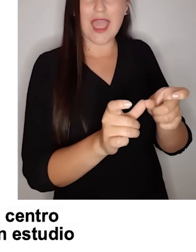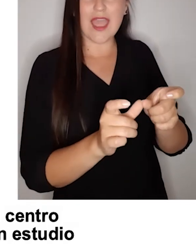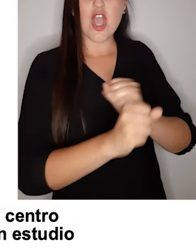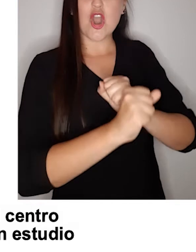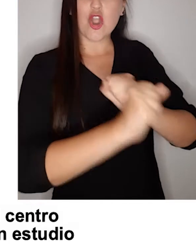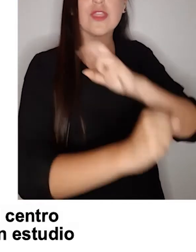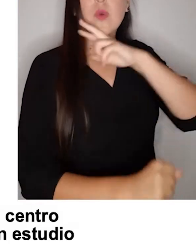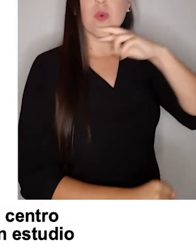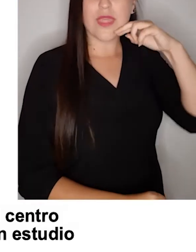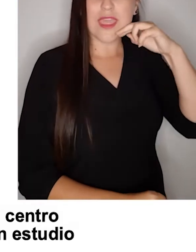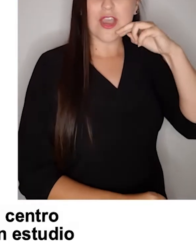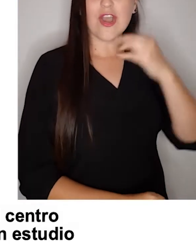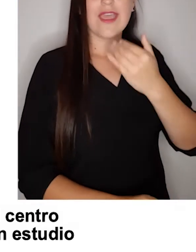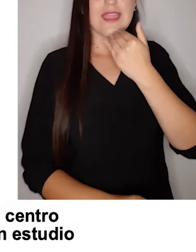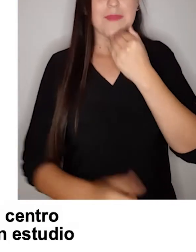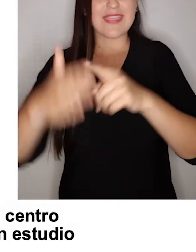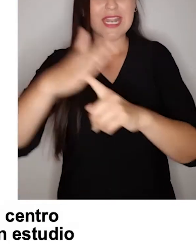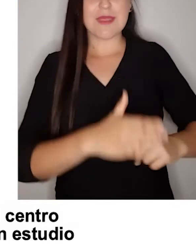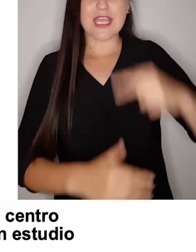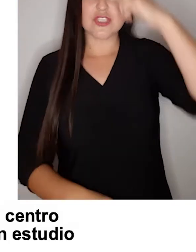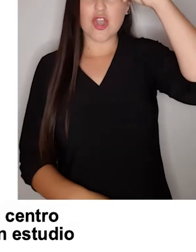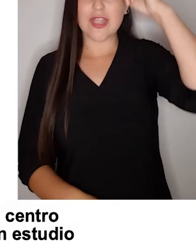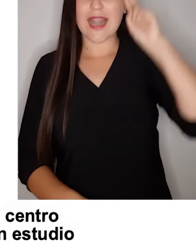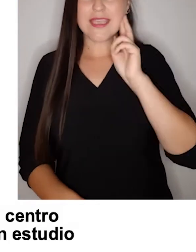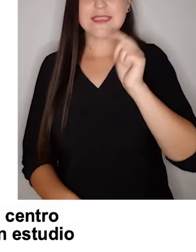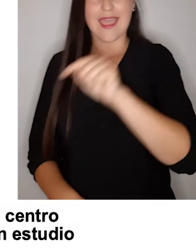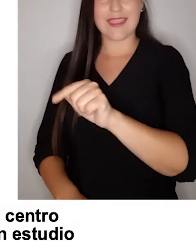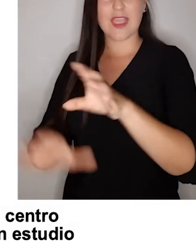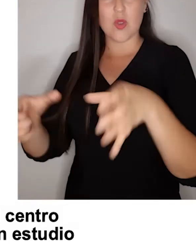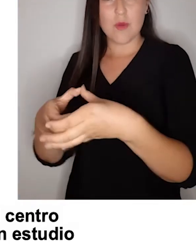and Muslims. And the Norwegian Center